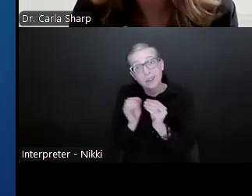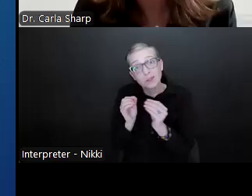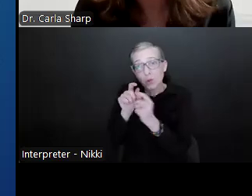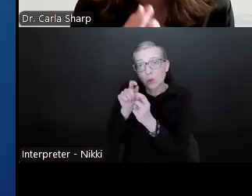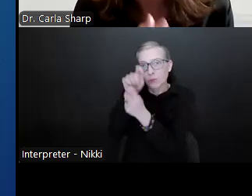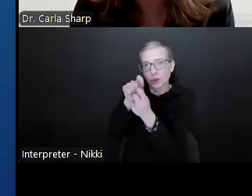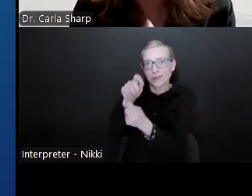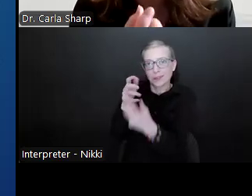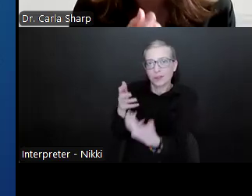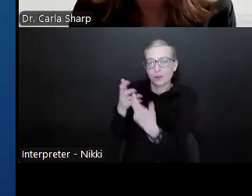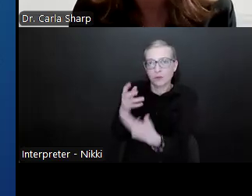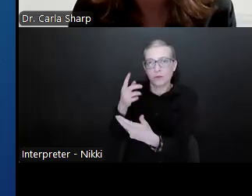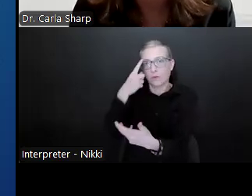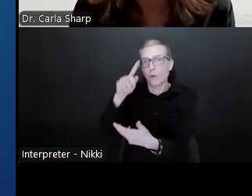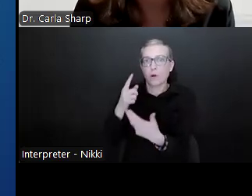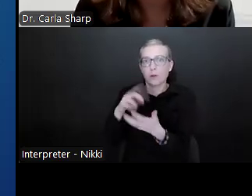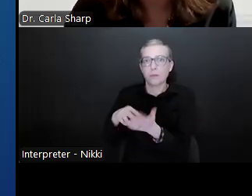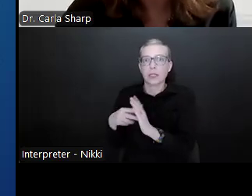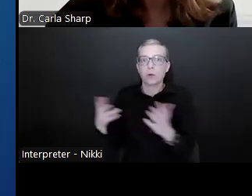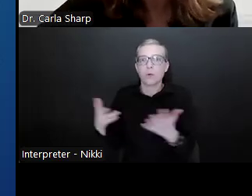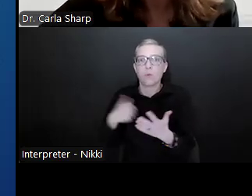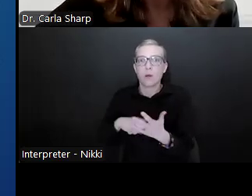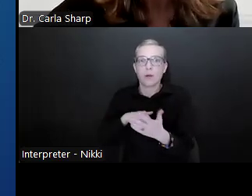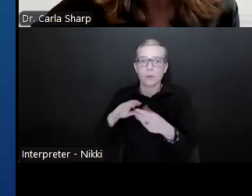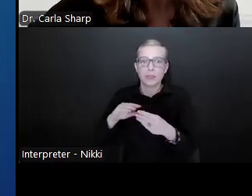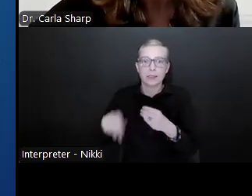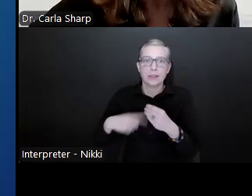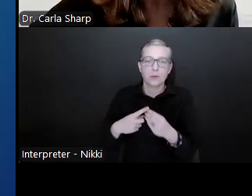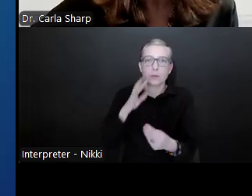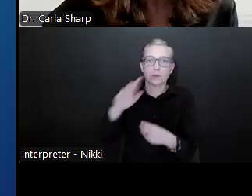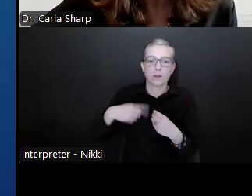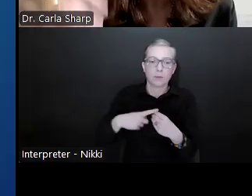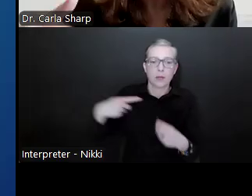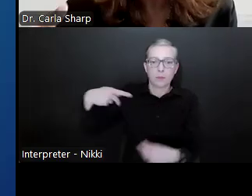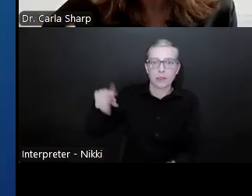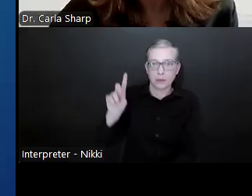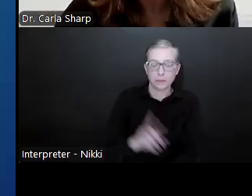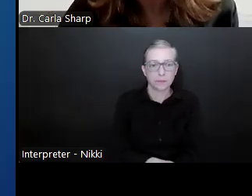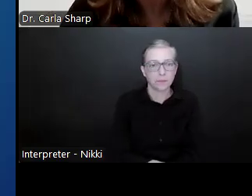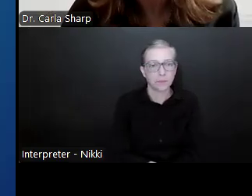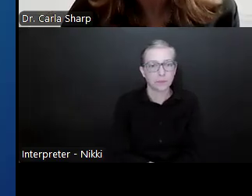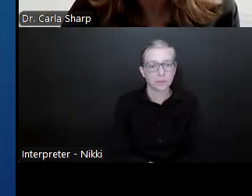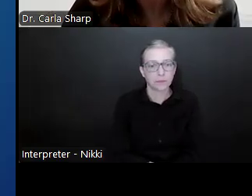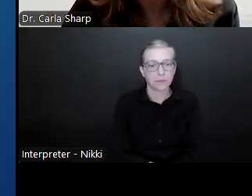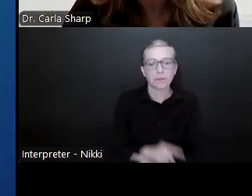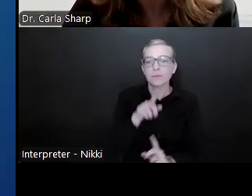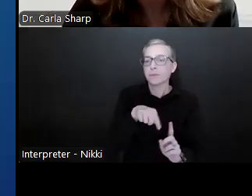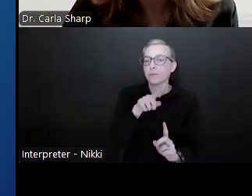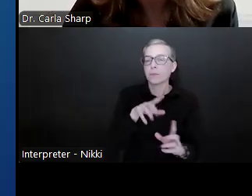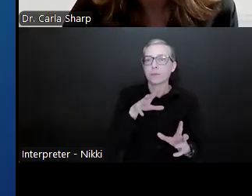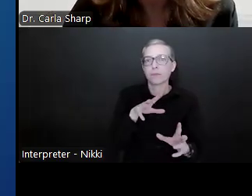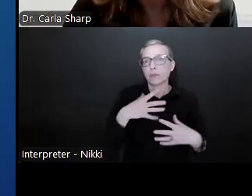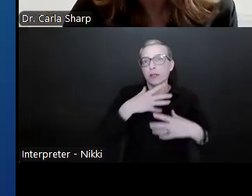saying what we mean when we talk about personality disorder. All right, so this is just a summary of all of the validity and reliability